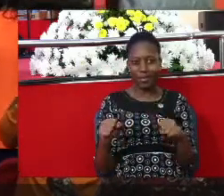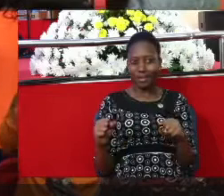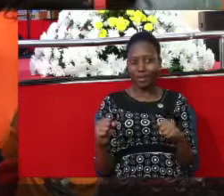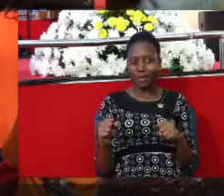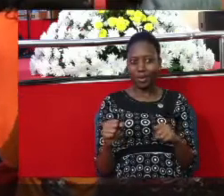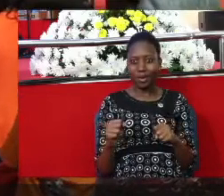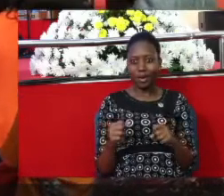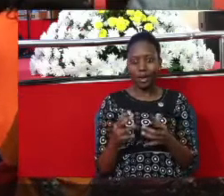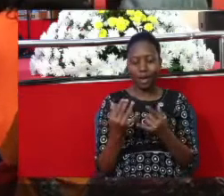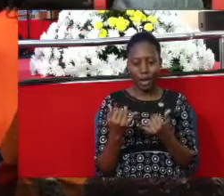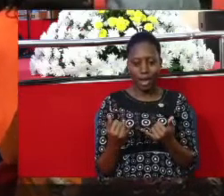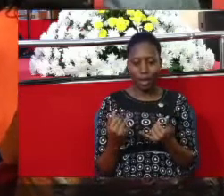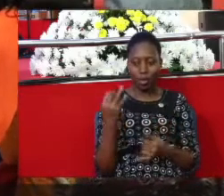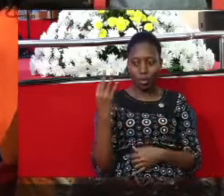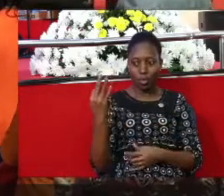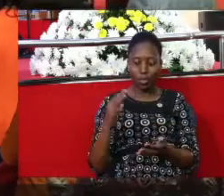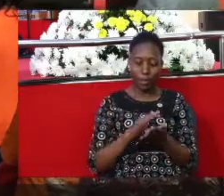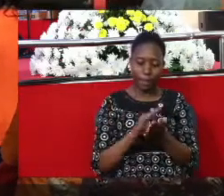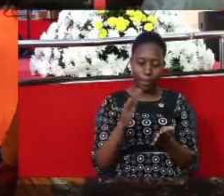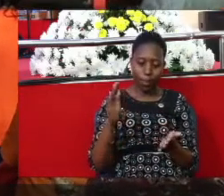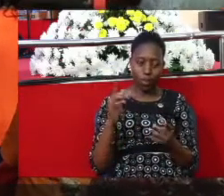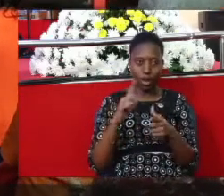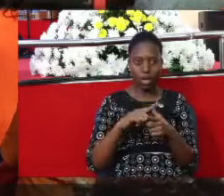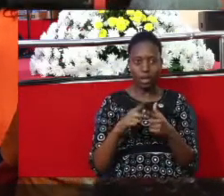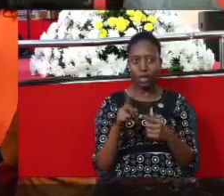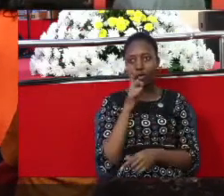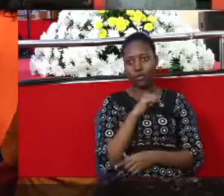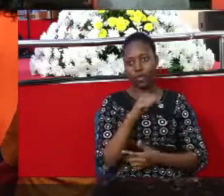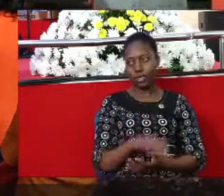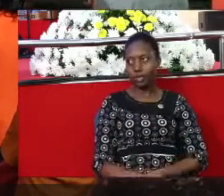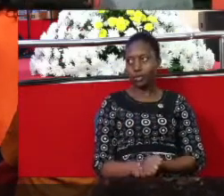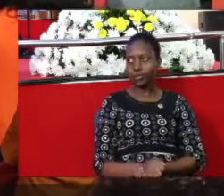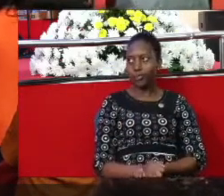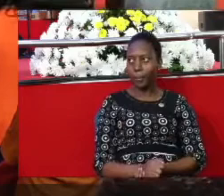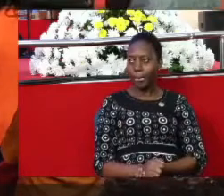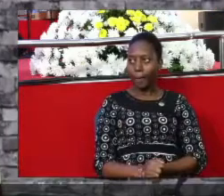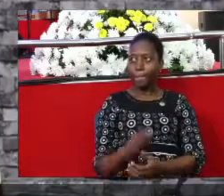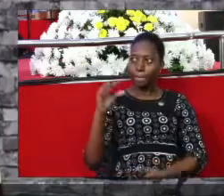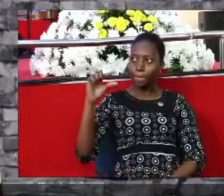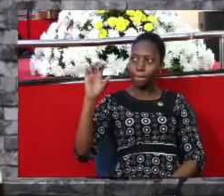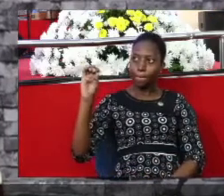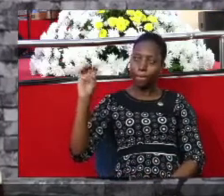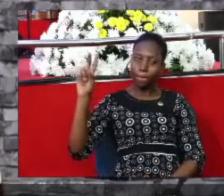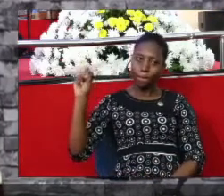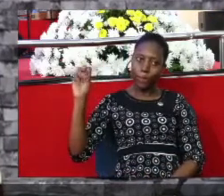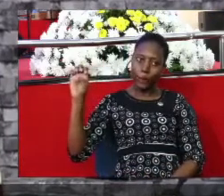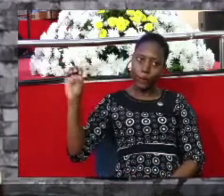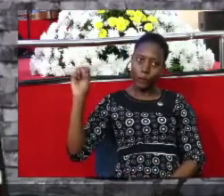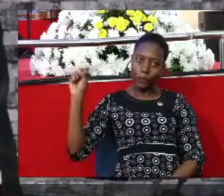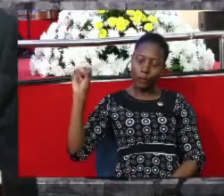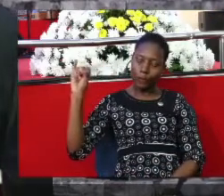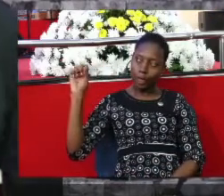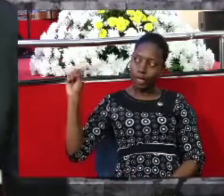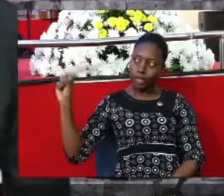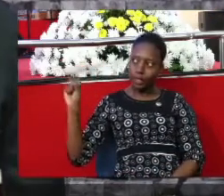be done. Hallelujah. Whoa! Genesis 26, verse 3 and 12. And we looked at it not